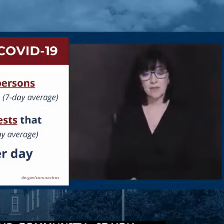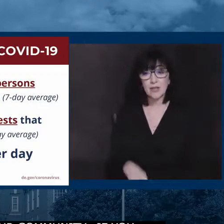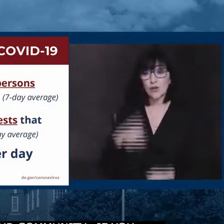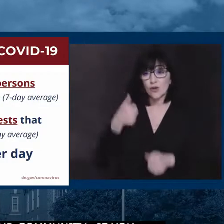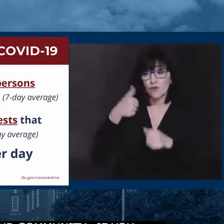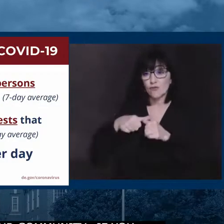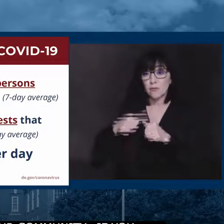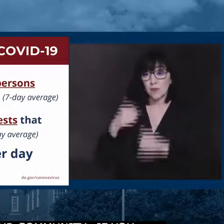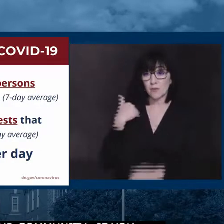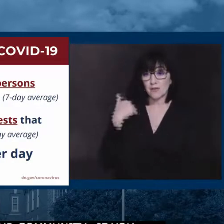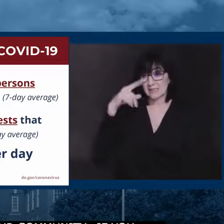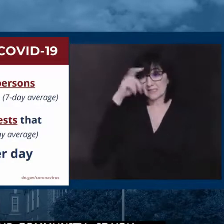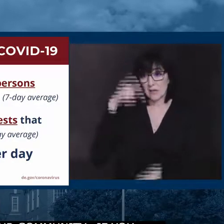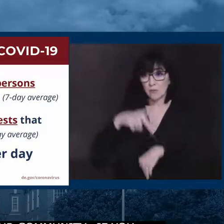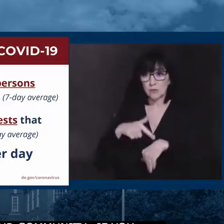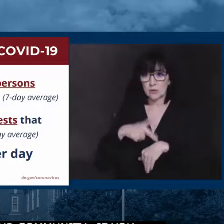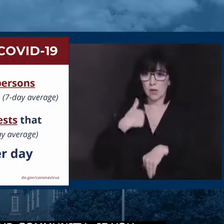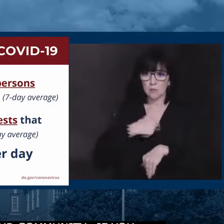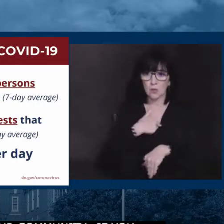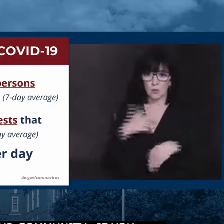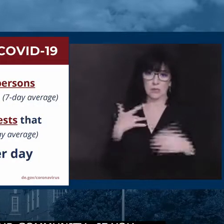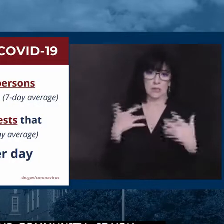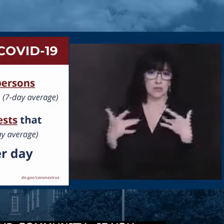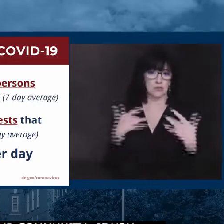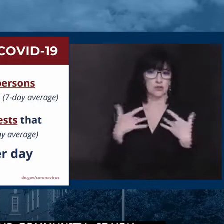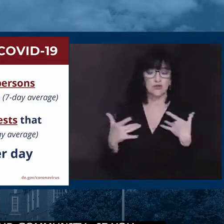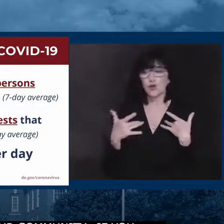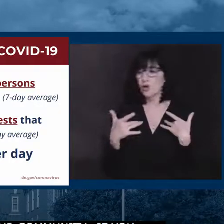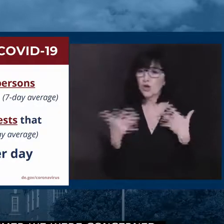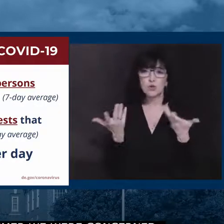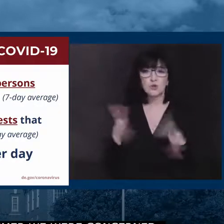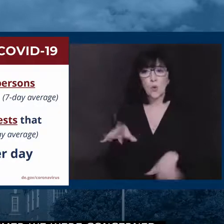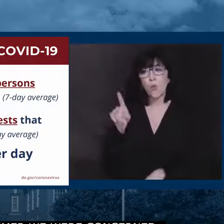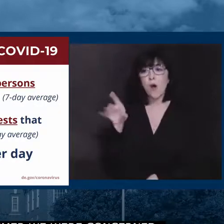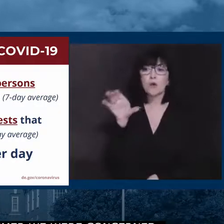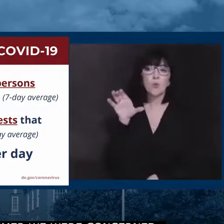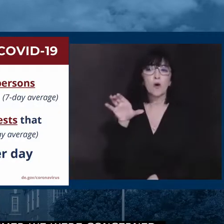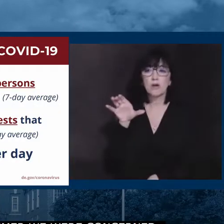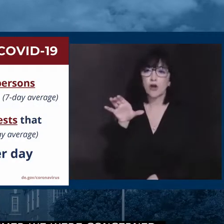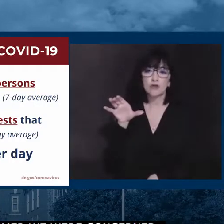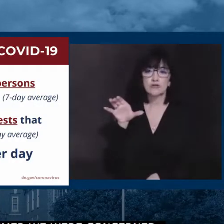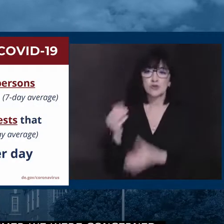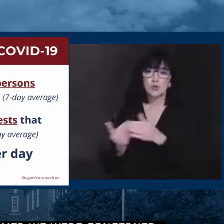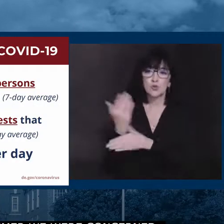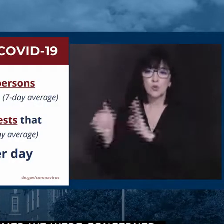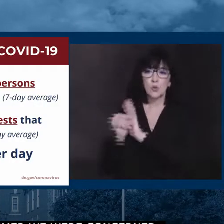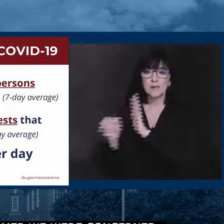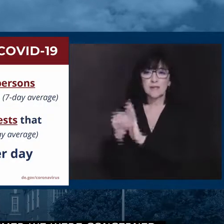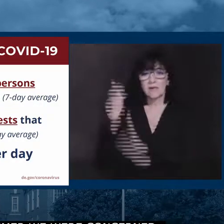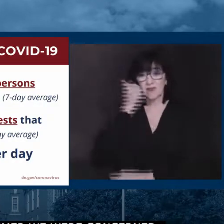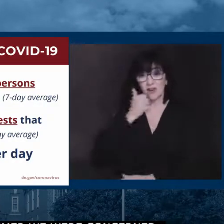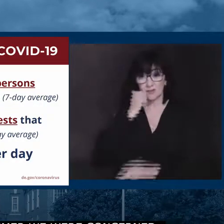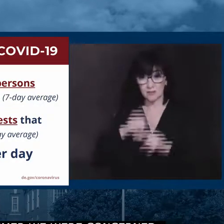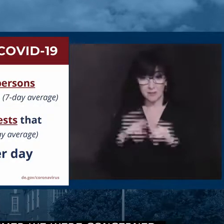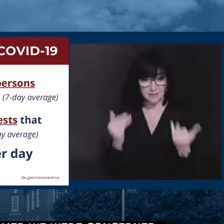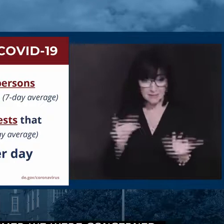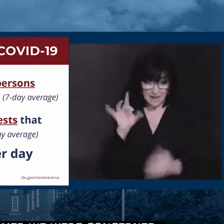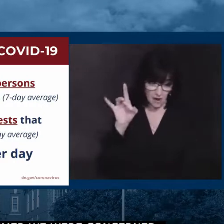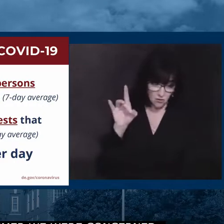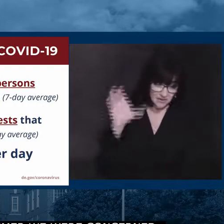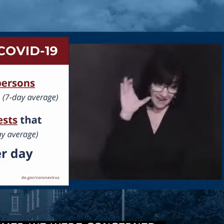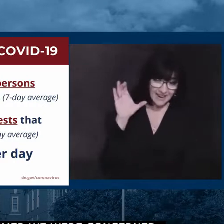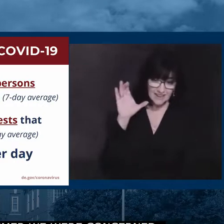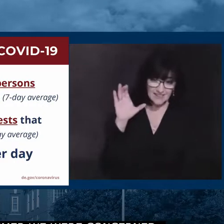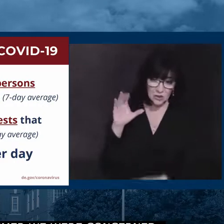day on a 7-day moving average. We're 8 times that now, at over almost 820 new cases